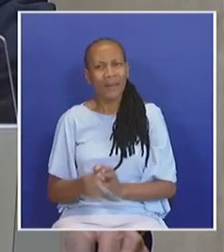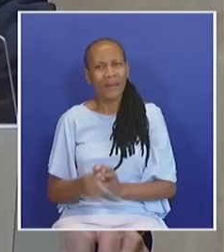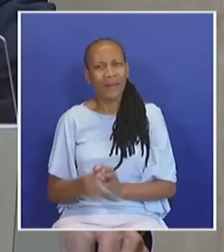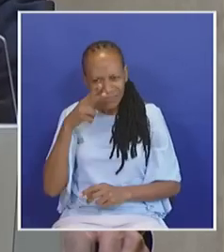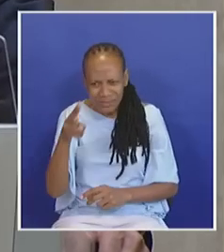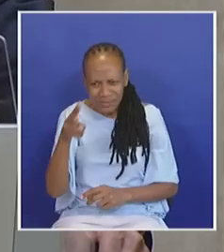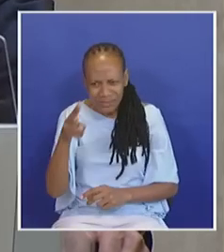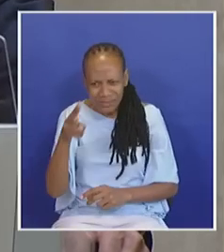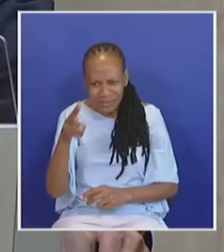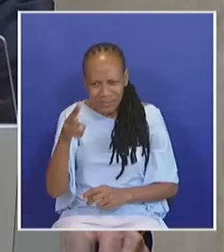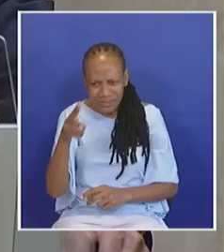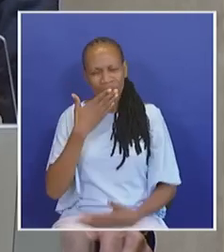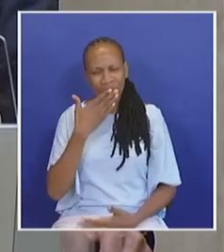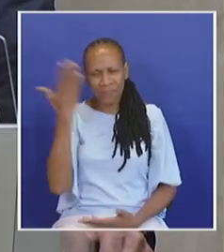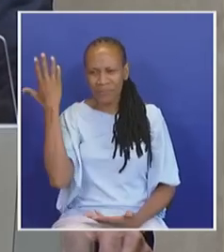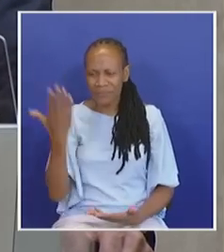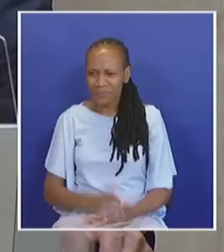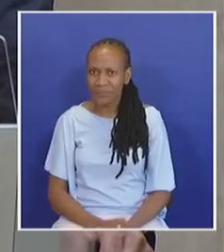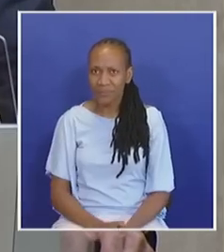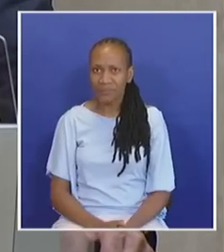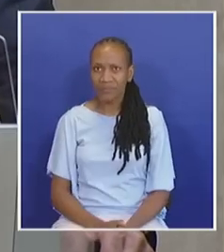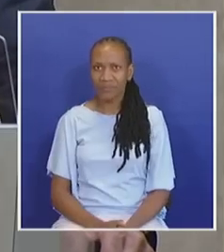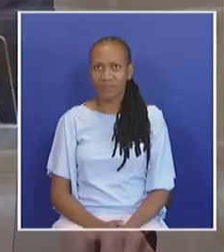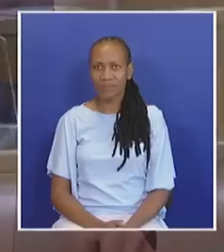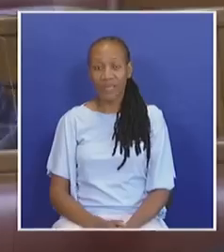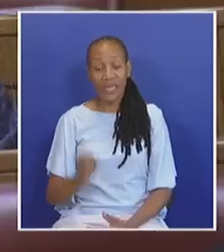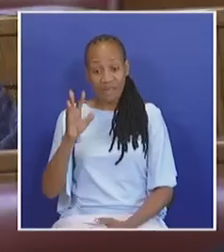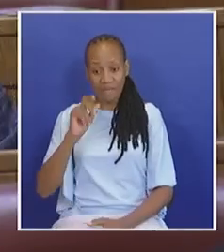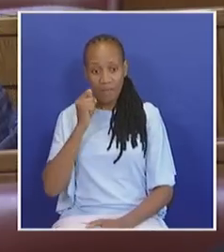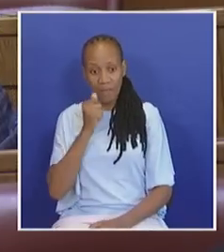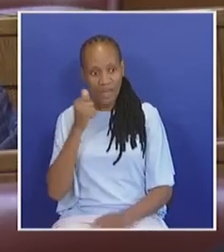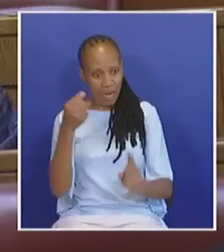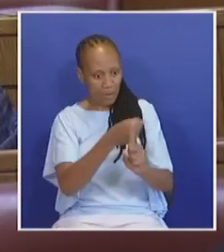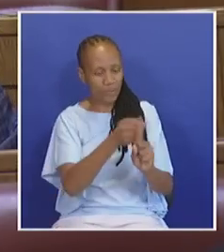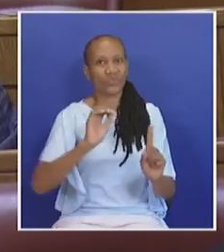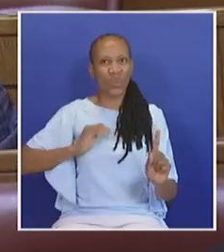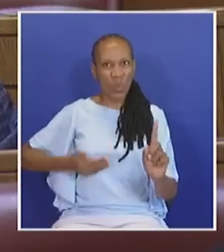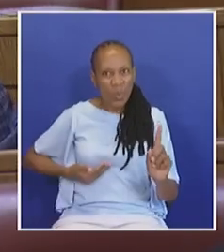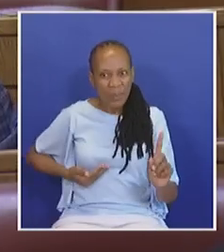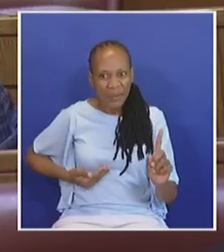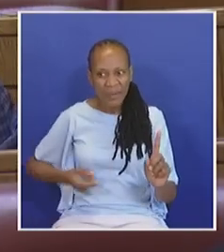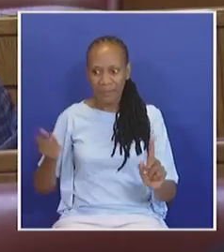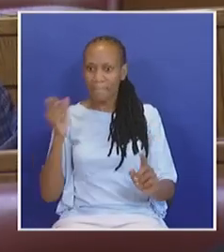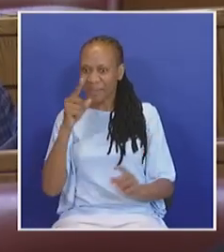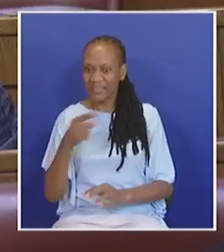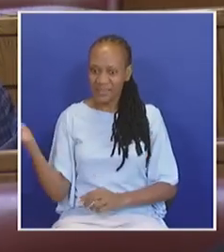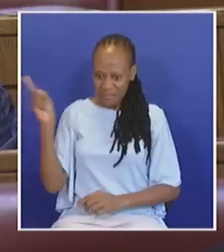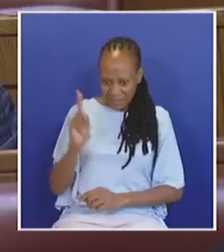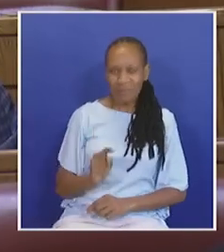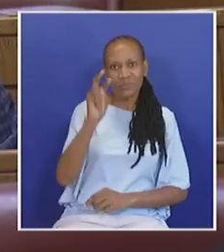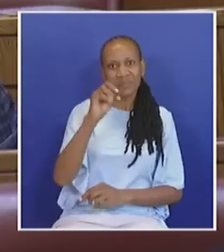discontented individual. A man that assaults a woman comes here to preach human values to our